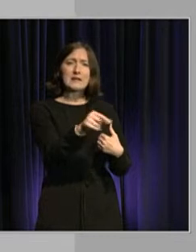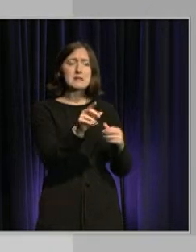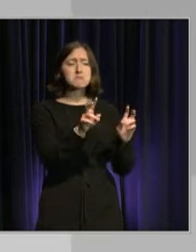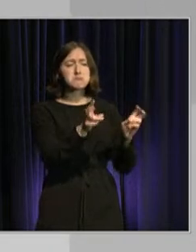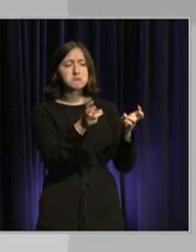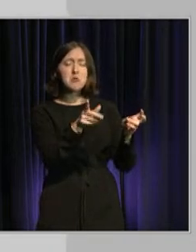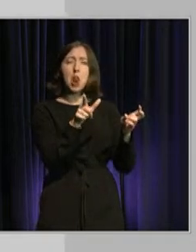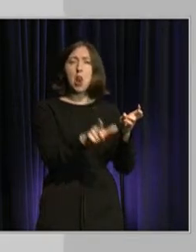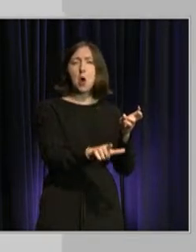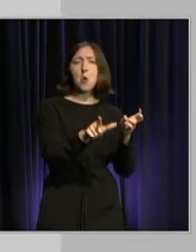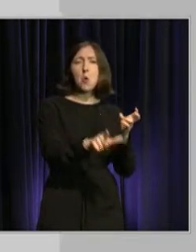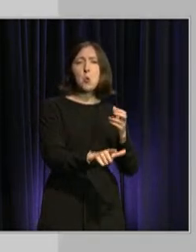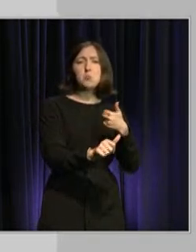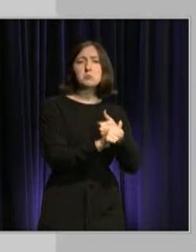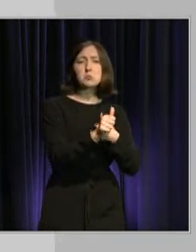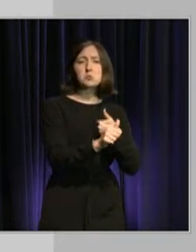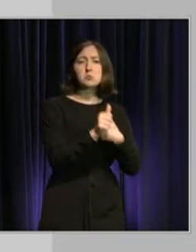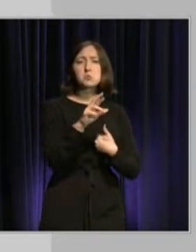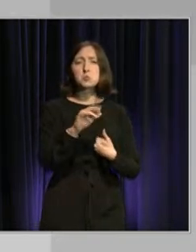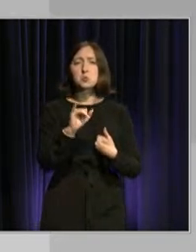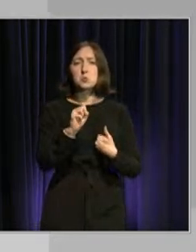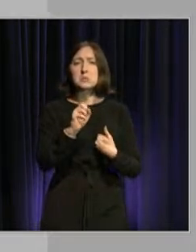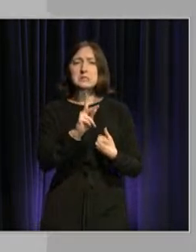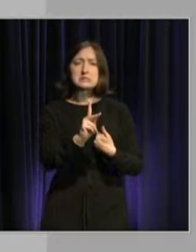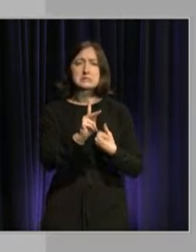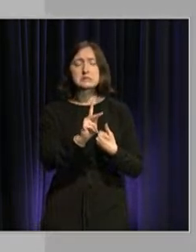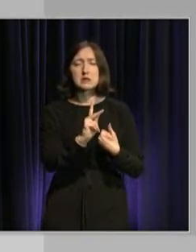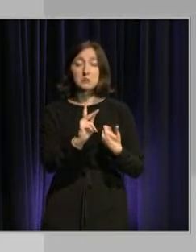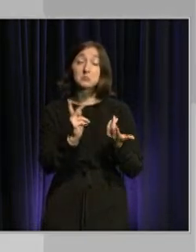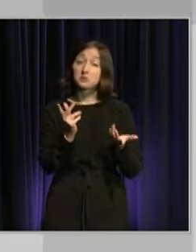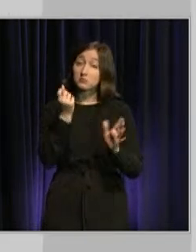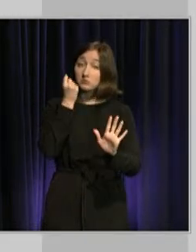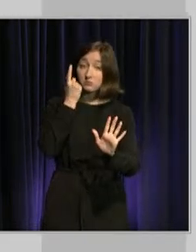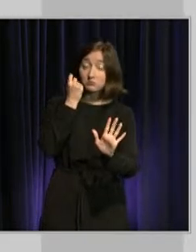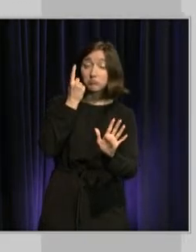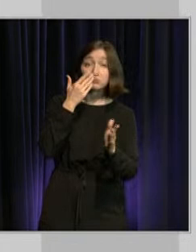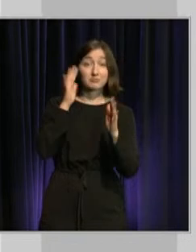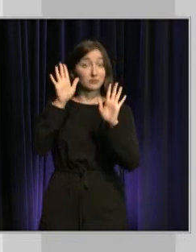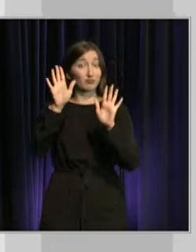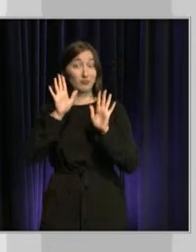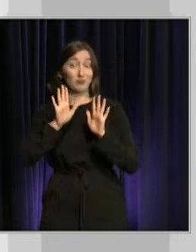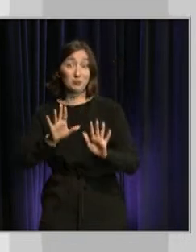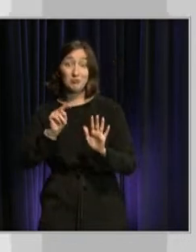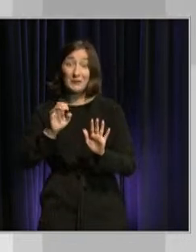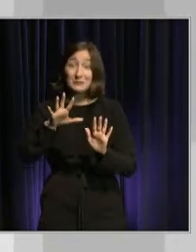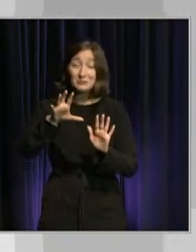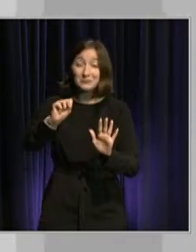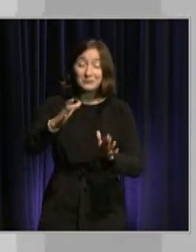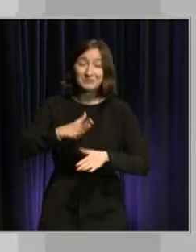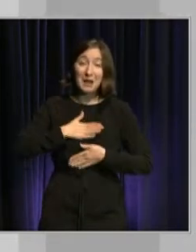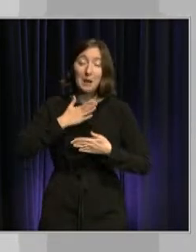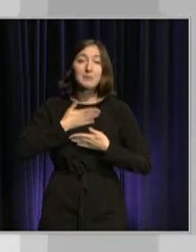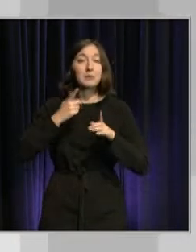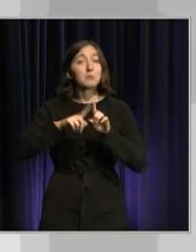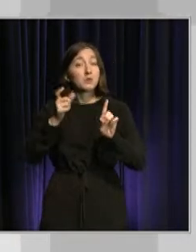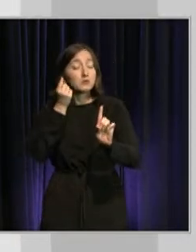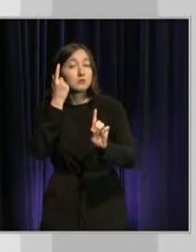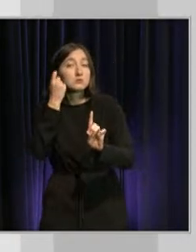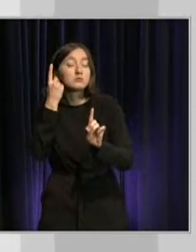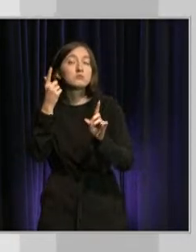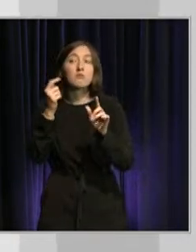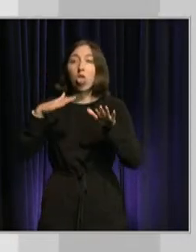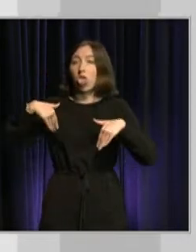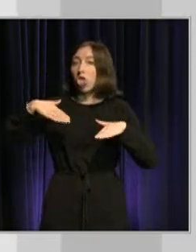we're reminding you not everyone in this community is vaccinated, and we still need to follow our health and safety protocols, so please do not let your guard